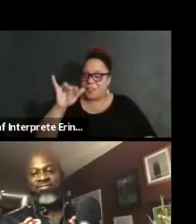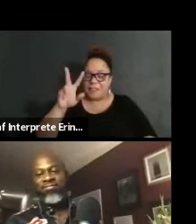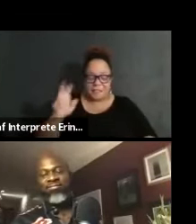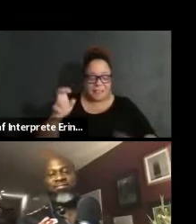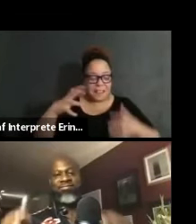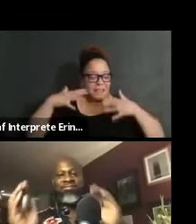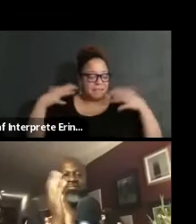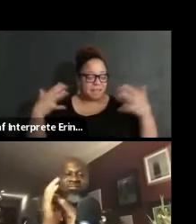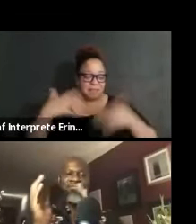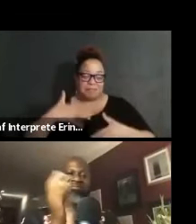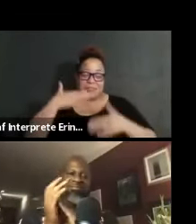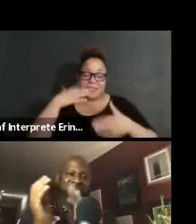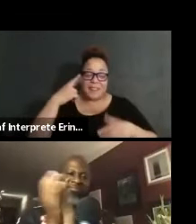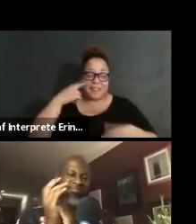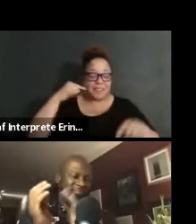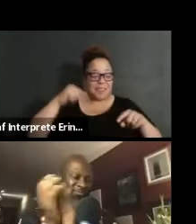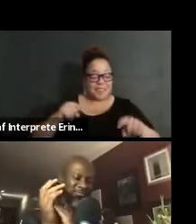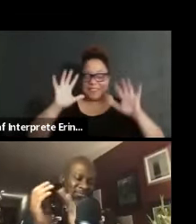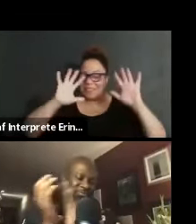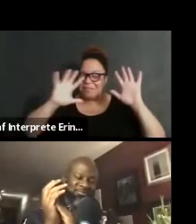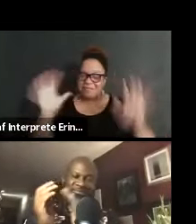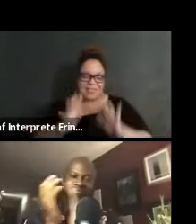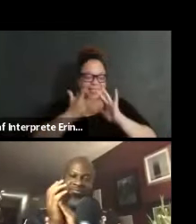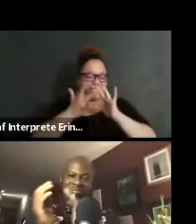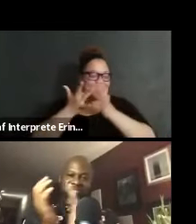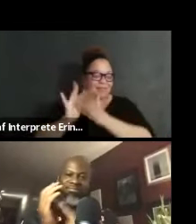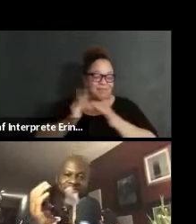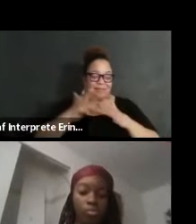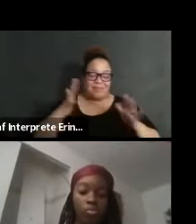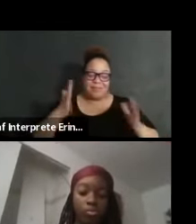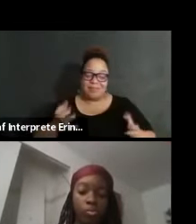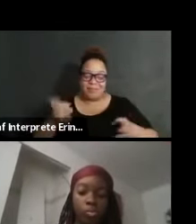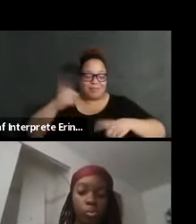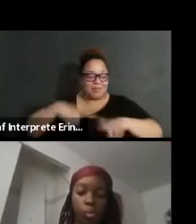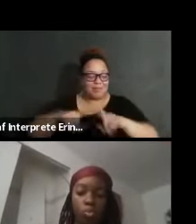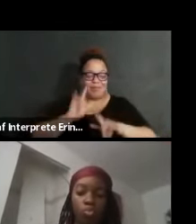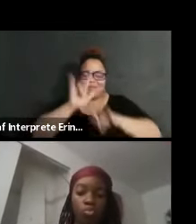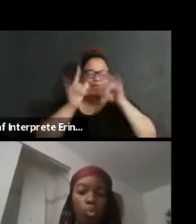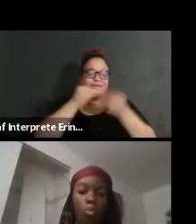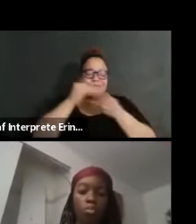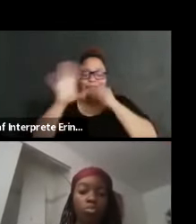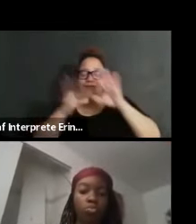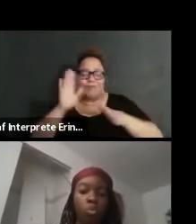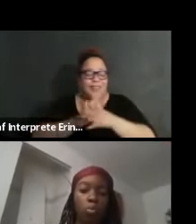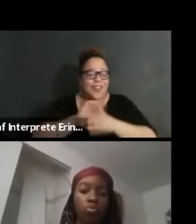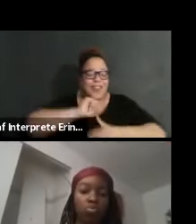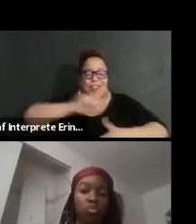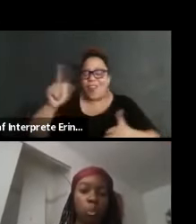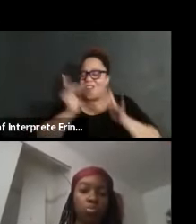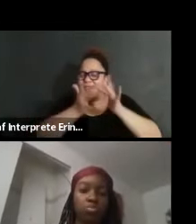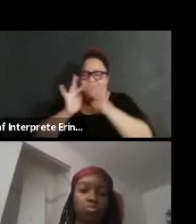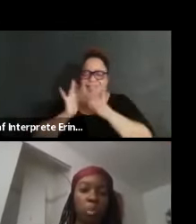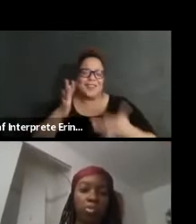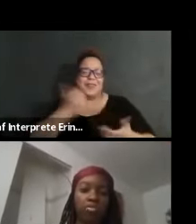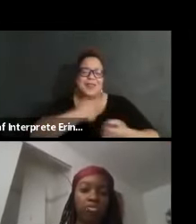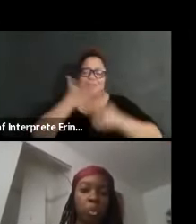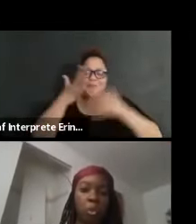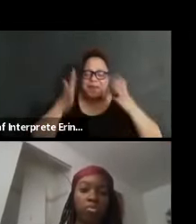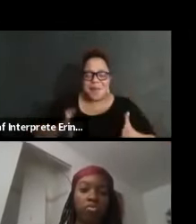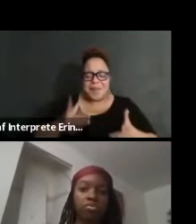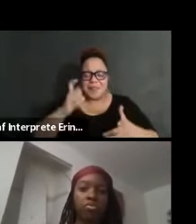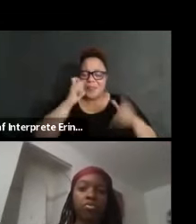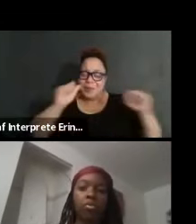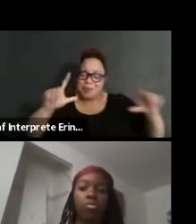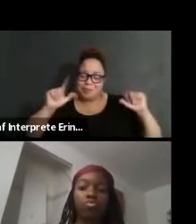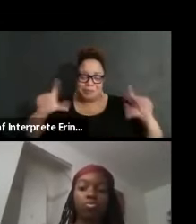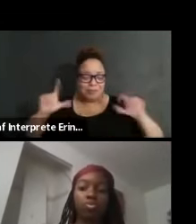festival. Make sure y'all show love to all these poets that are on our screen. Hit the chat, give them love. Thank y'all so, so much. Dion,